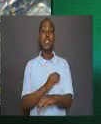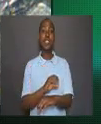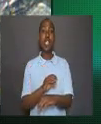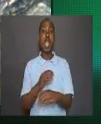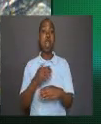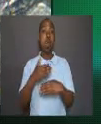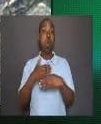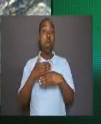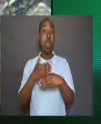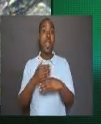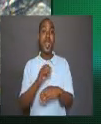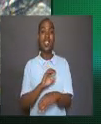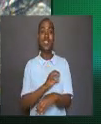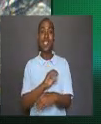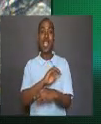cell membrane.